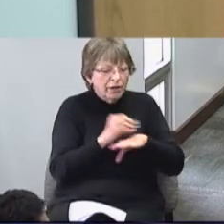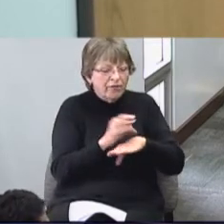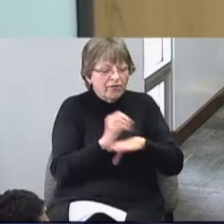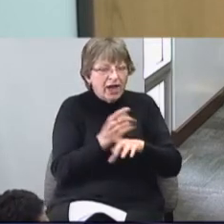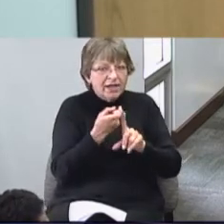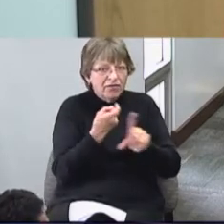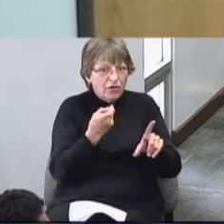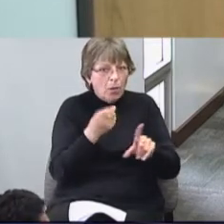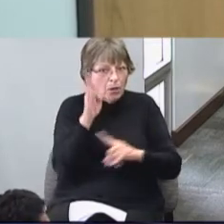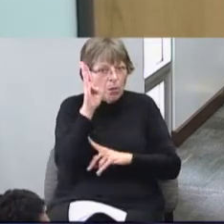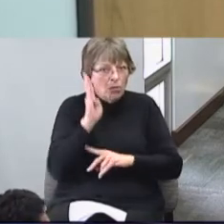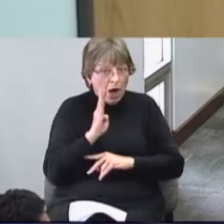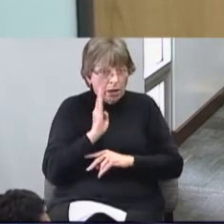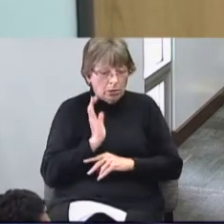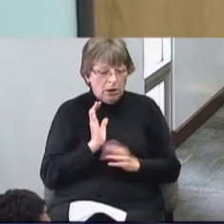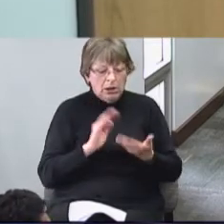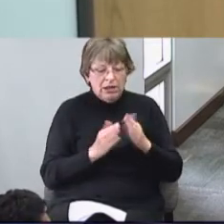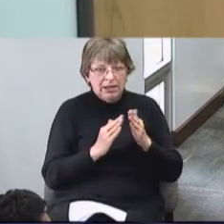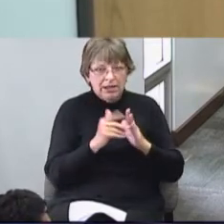that the ordinance